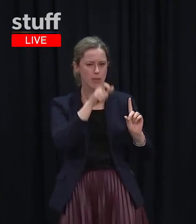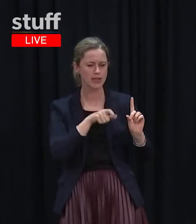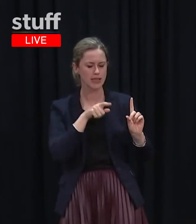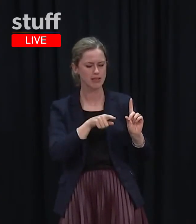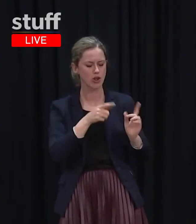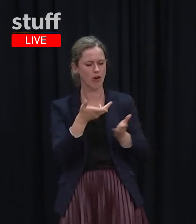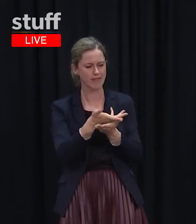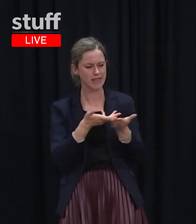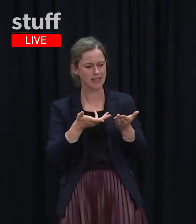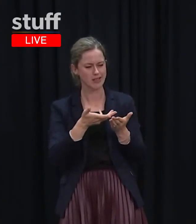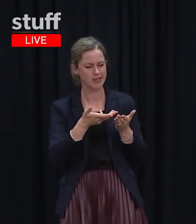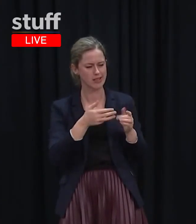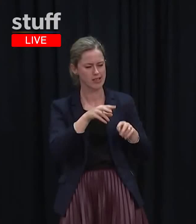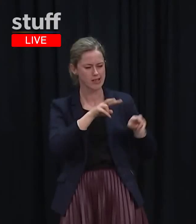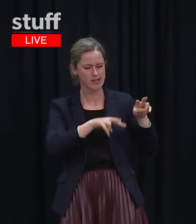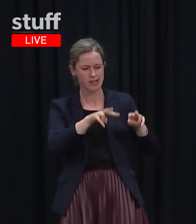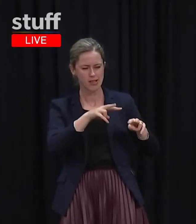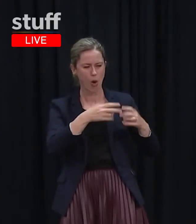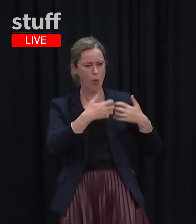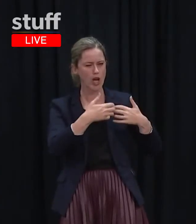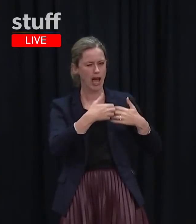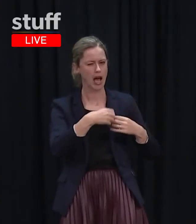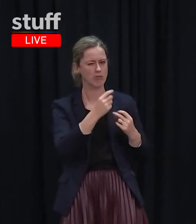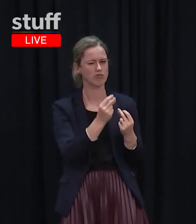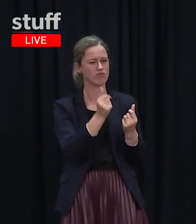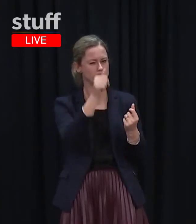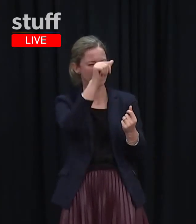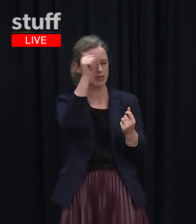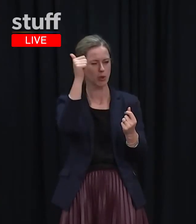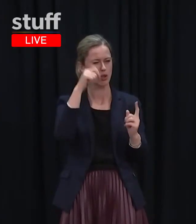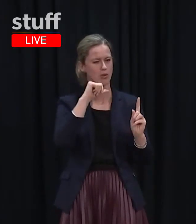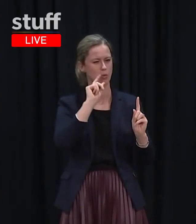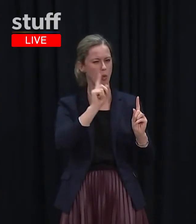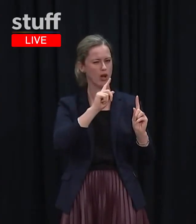a conversation and determine very expertly